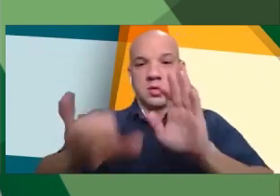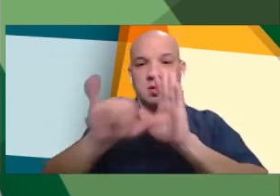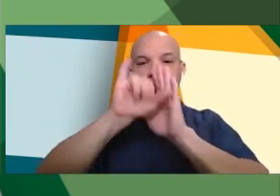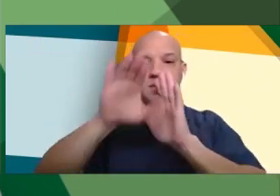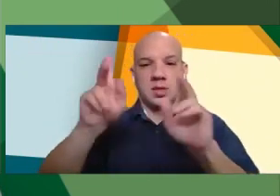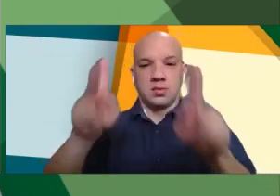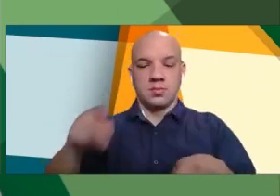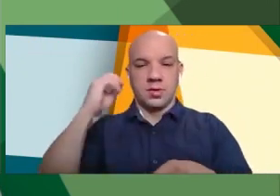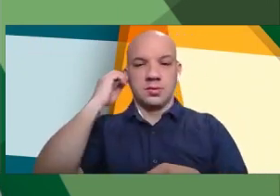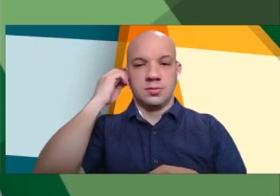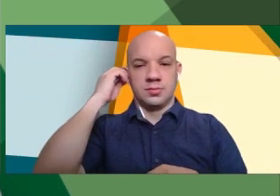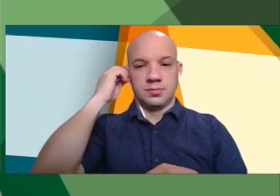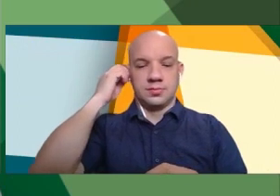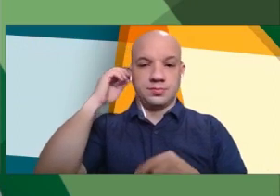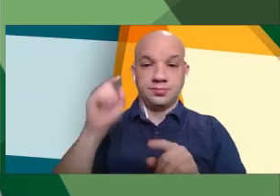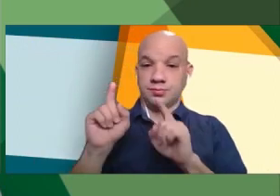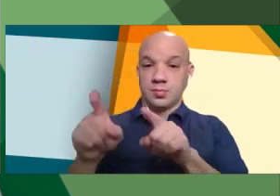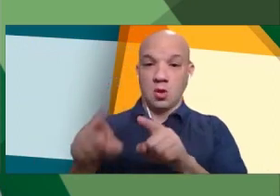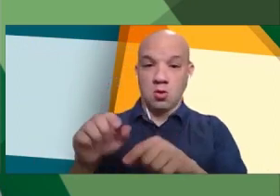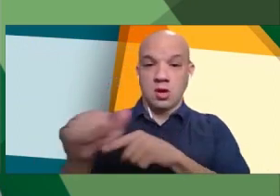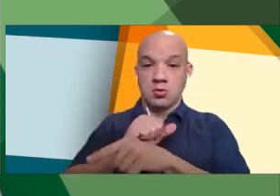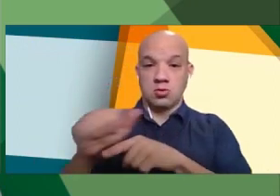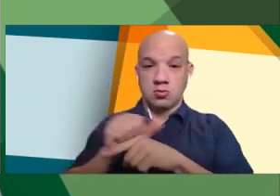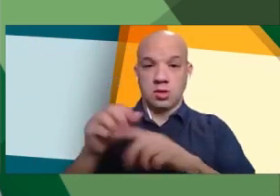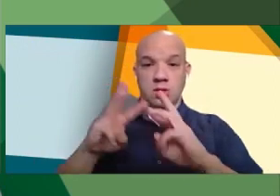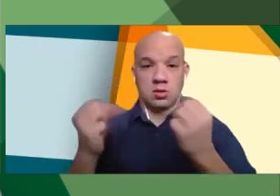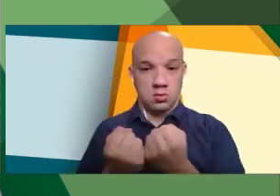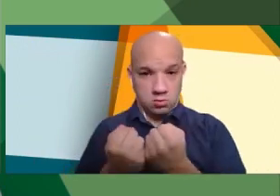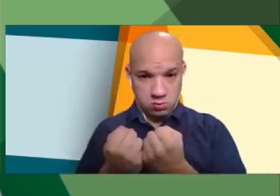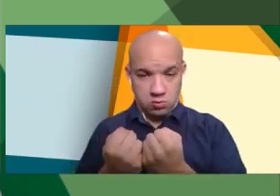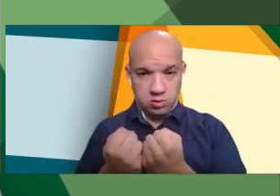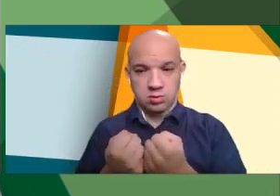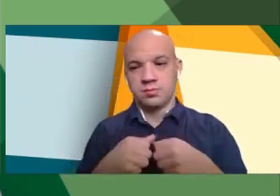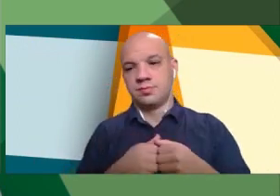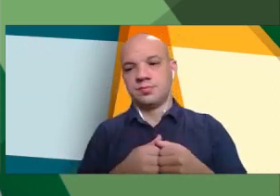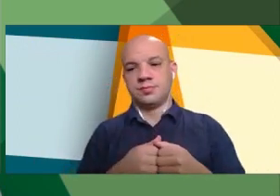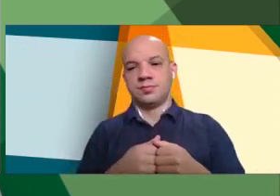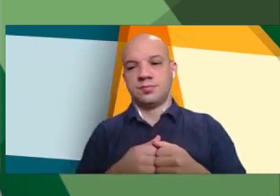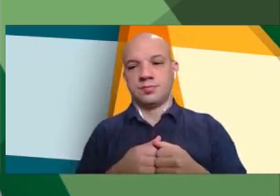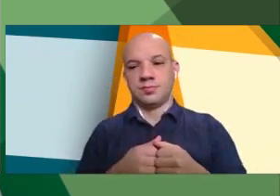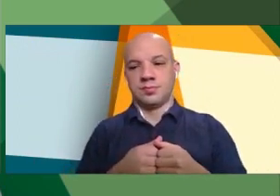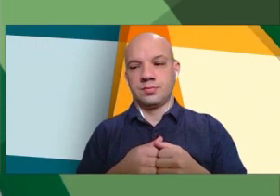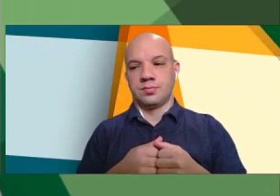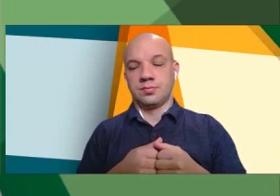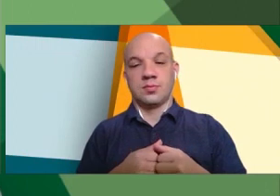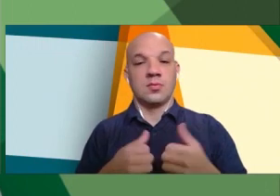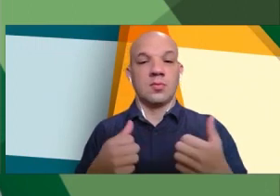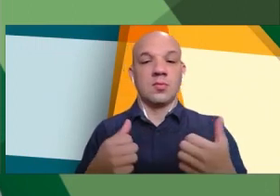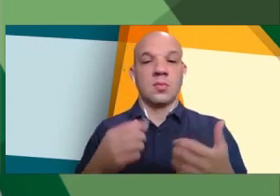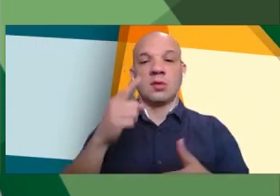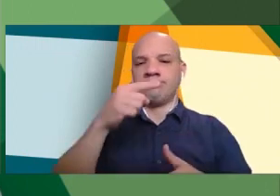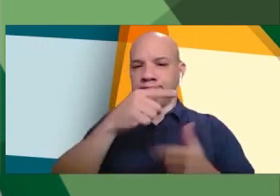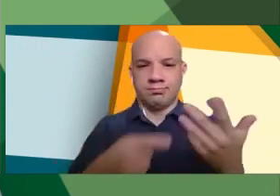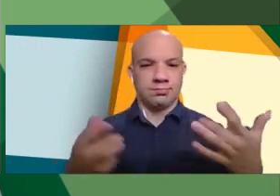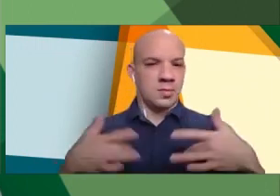person. Attending trainings and workshops, executing activities and documentation needed,